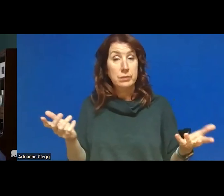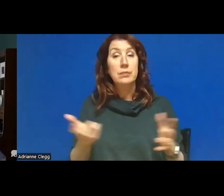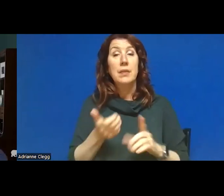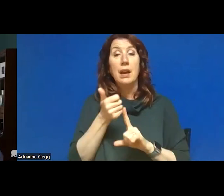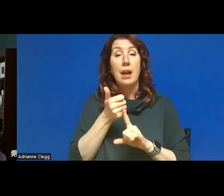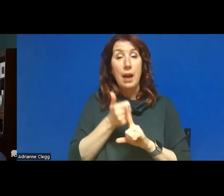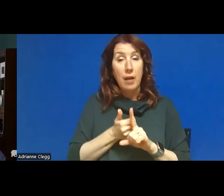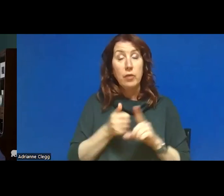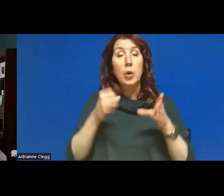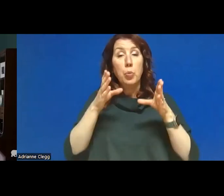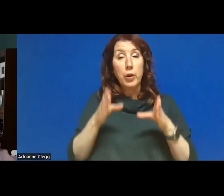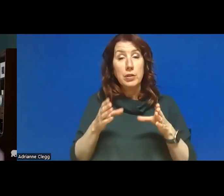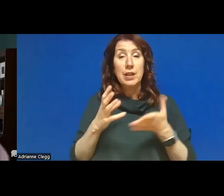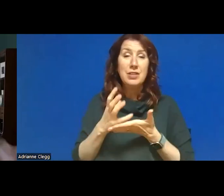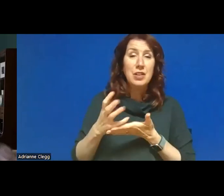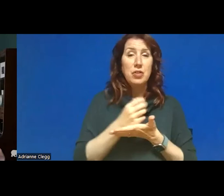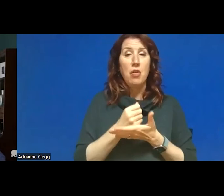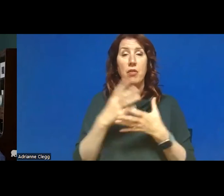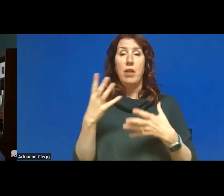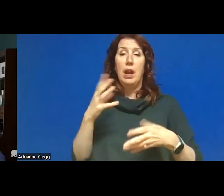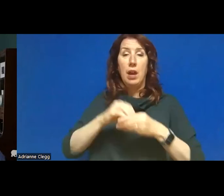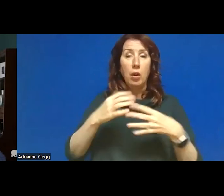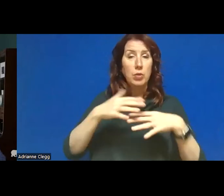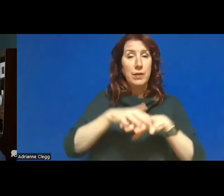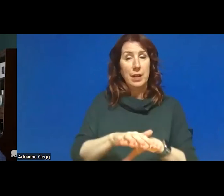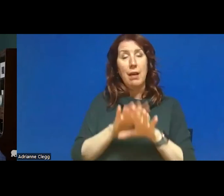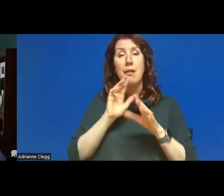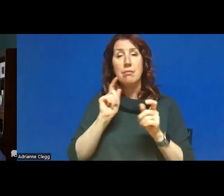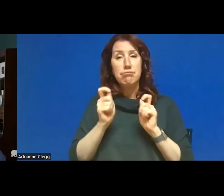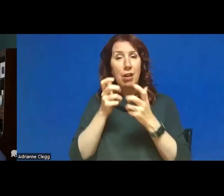Everybody deserves inclusivity and accommodations.